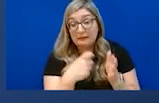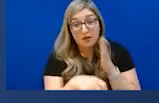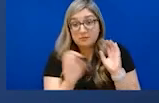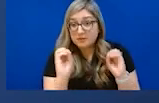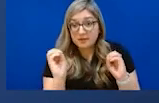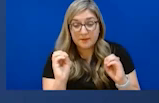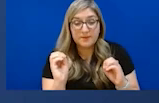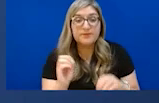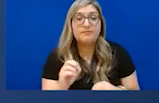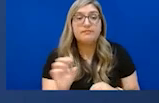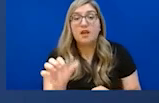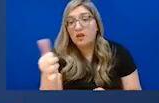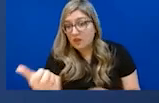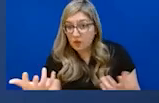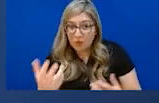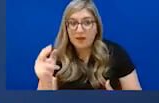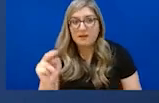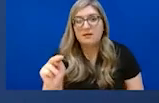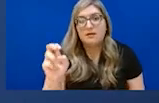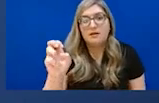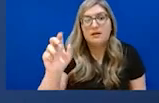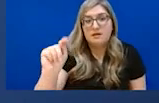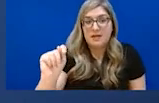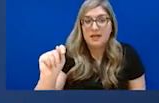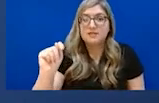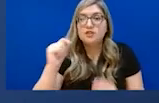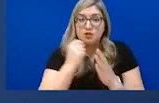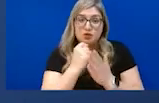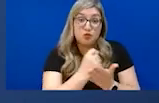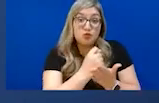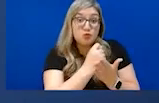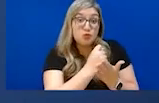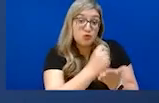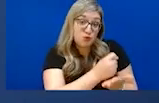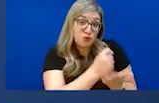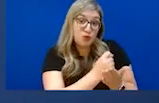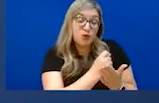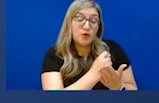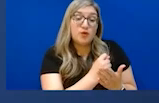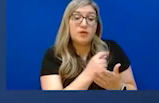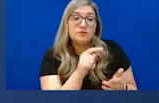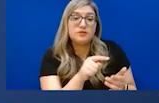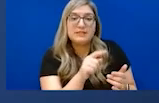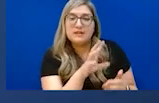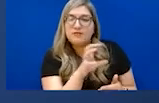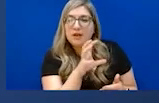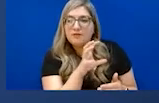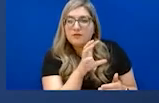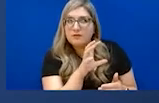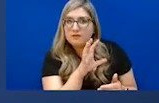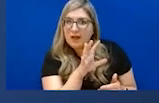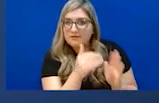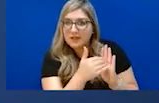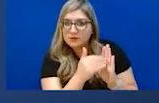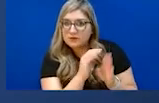NetTutor, 500 hours, as I mentioned before. And then when we go over, we pay for more. We always go over.